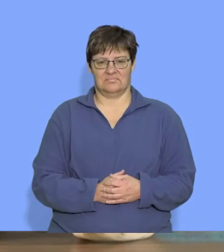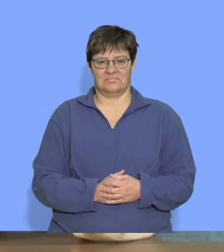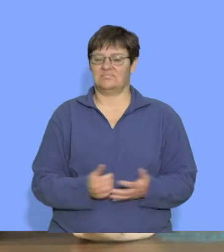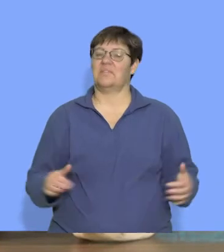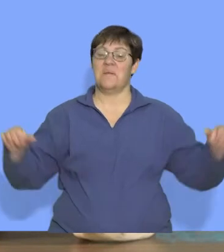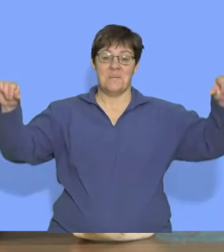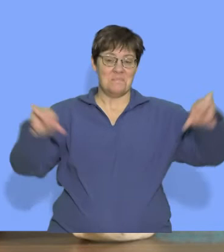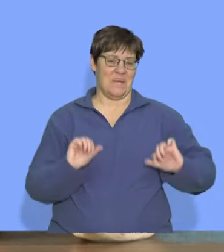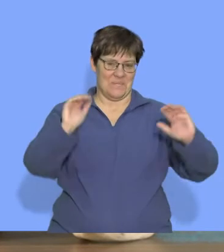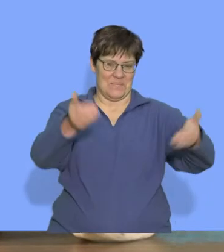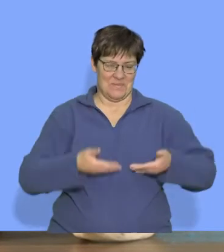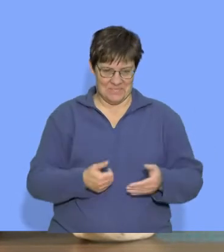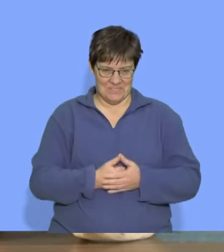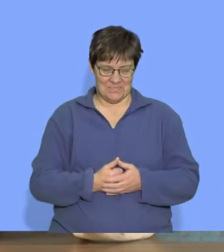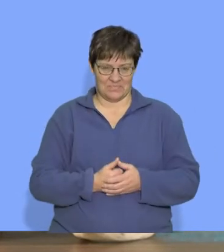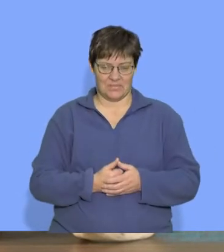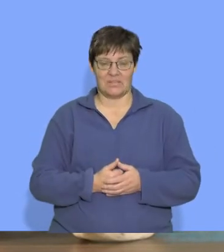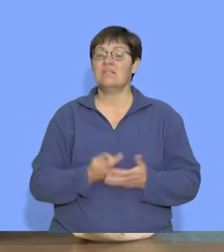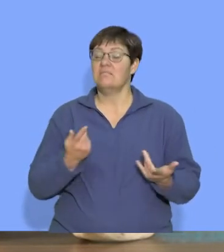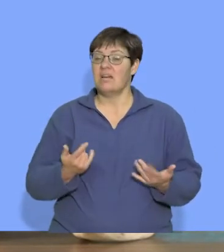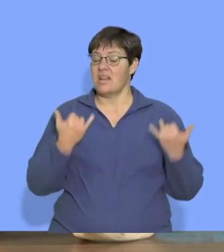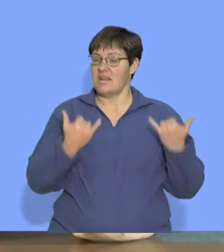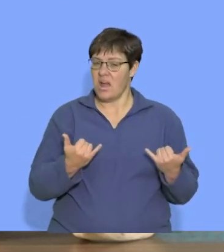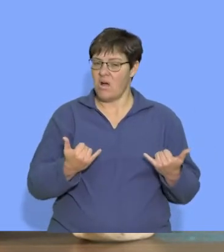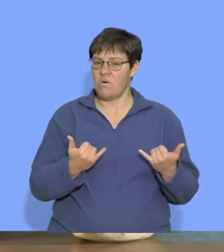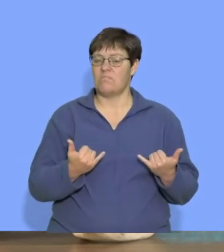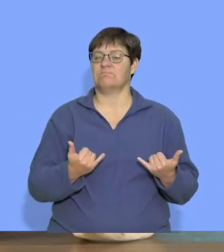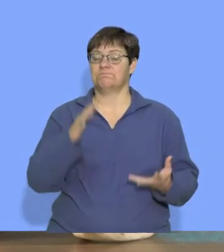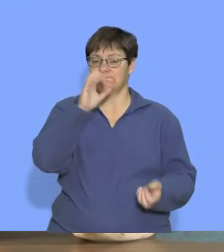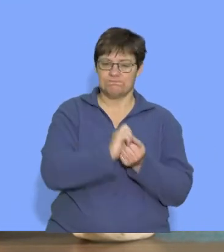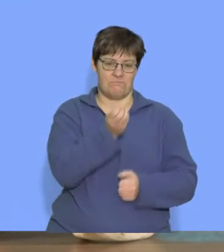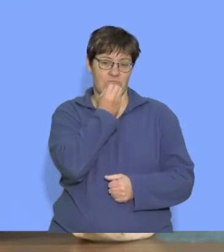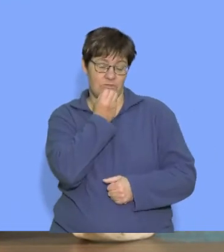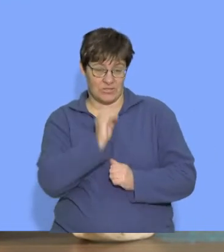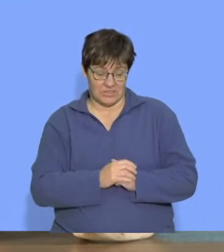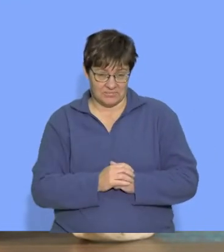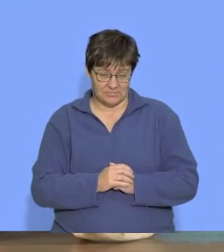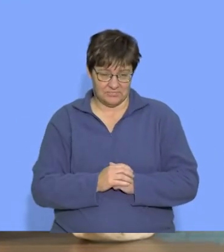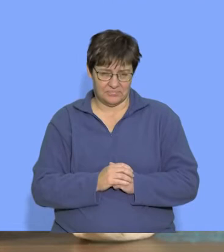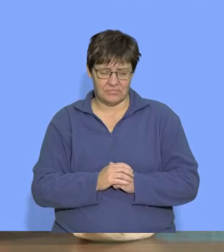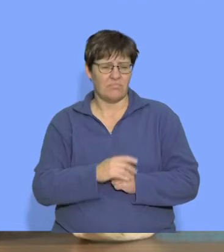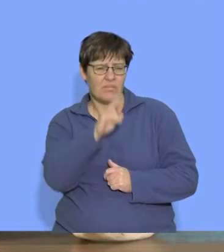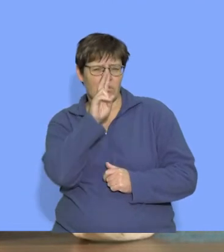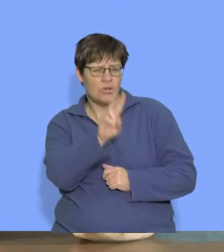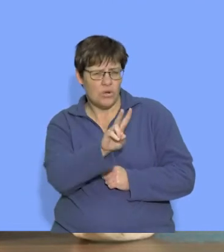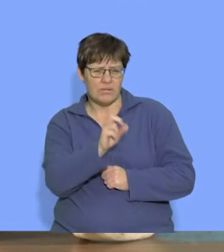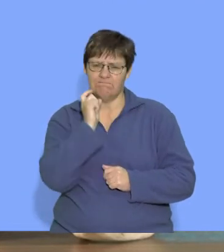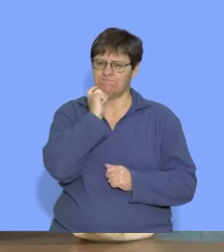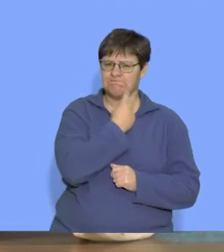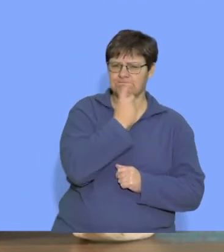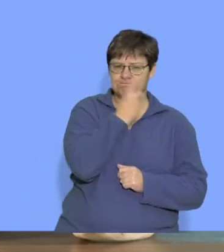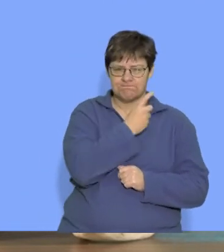Welcome back, life science learners. In this segment, we're going to wrap up nutrition. As I mentioned earlier on, we need to look at the dentition of